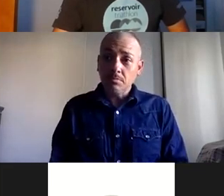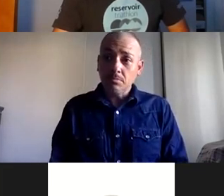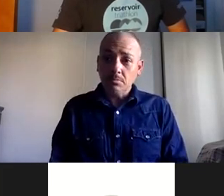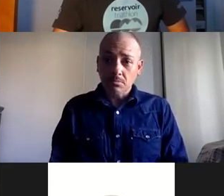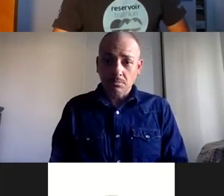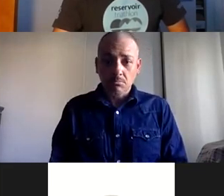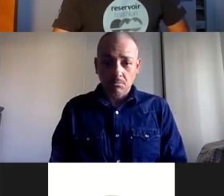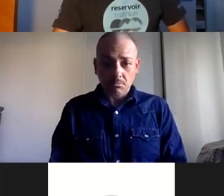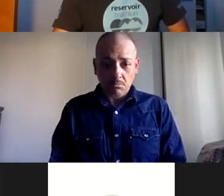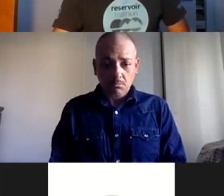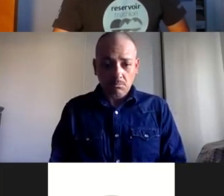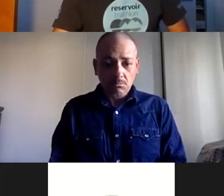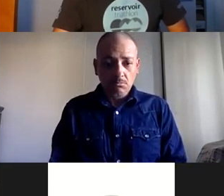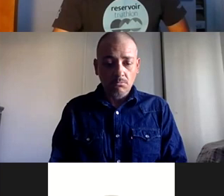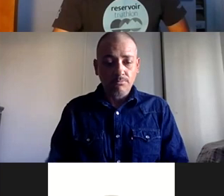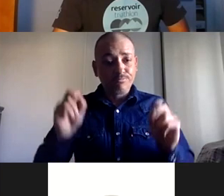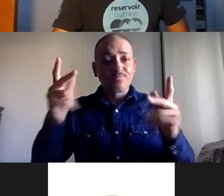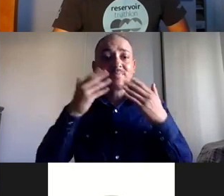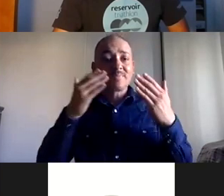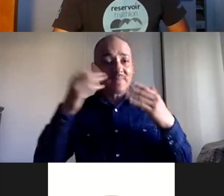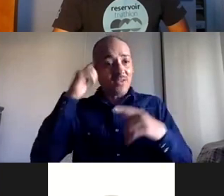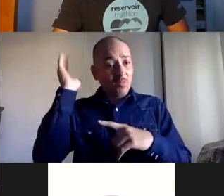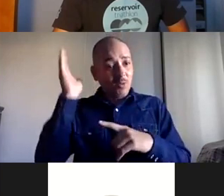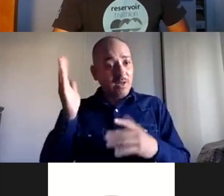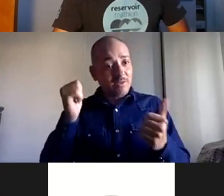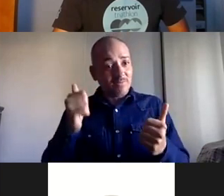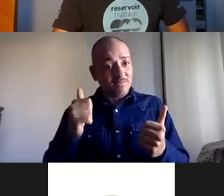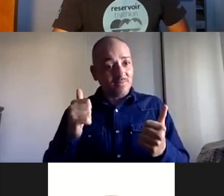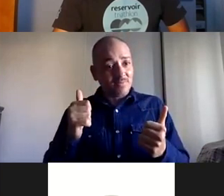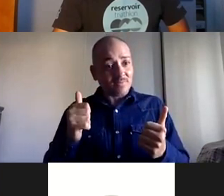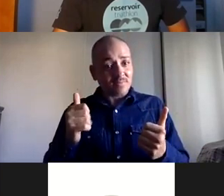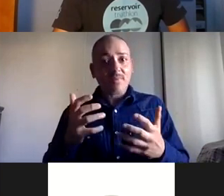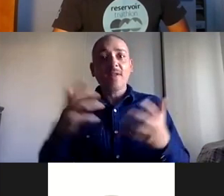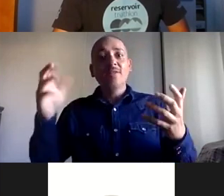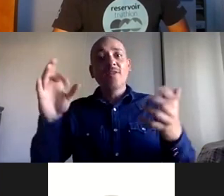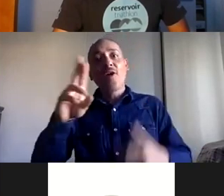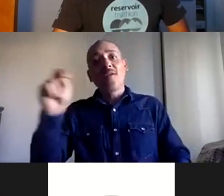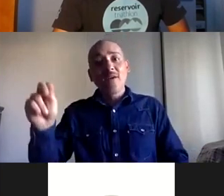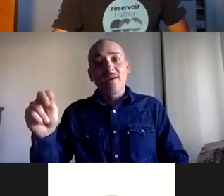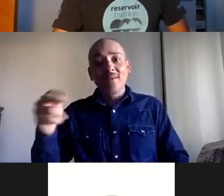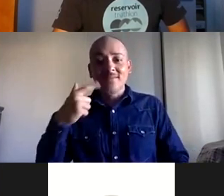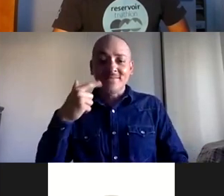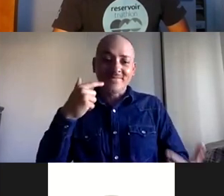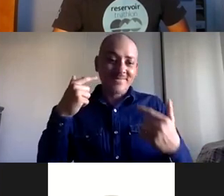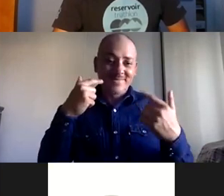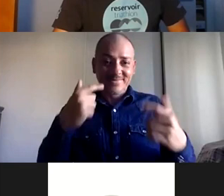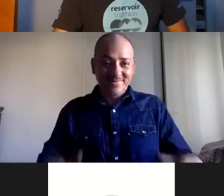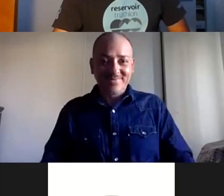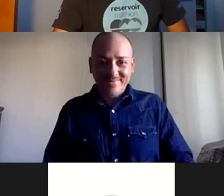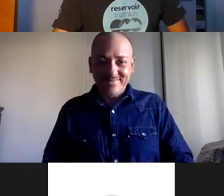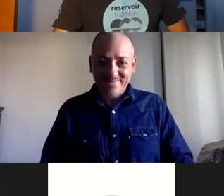Cool. Well, thanks for the presentation. It was a lot of fun. Yeah.